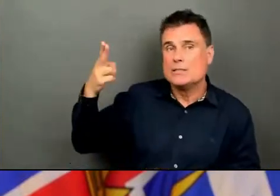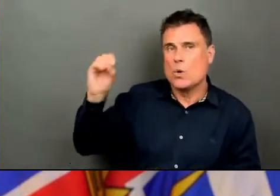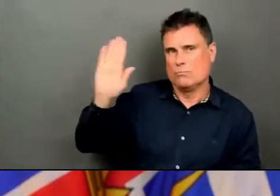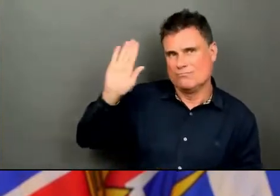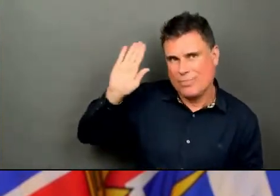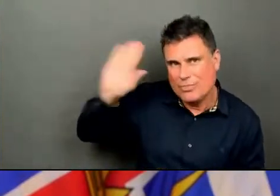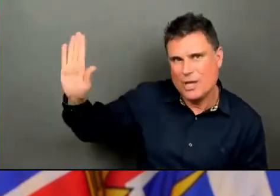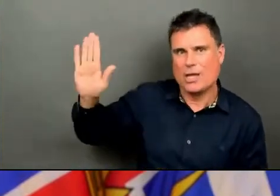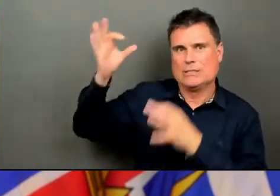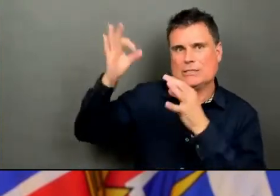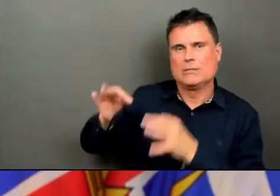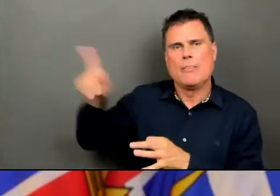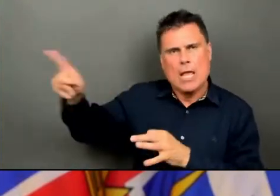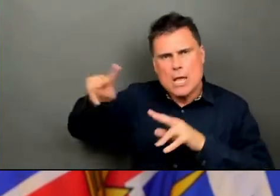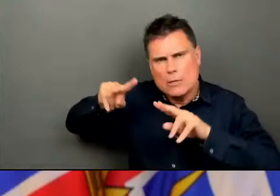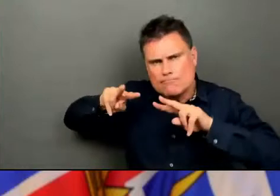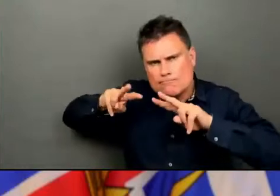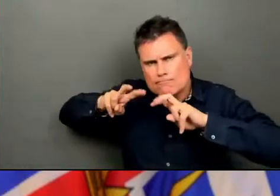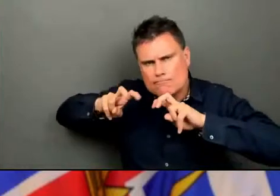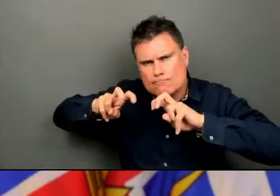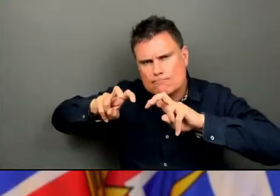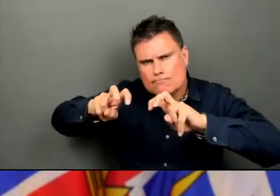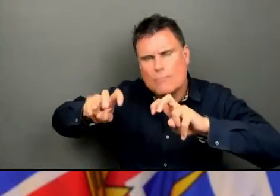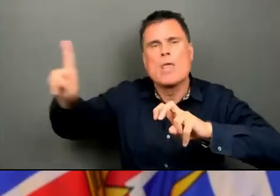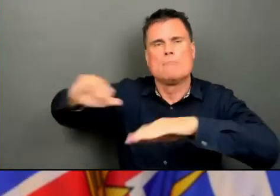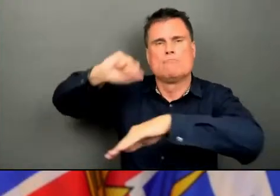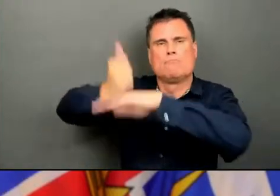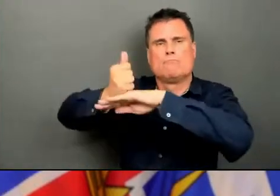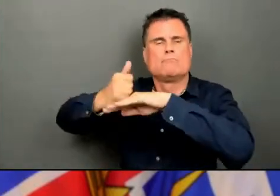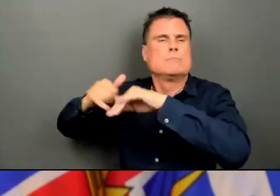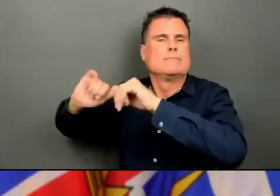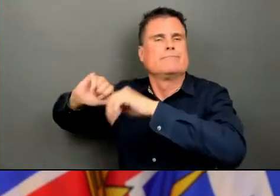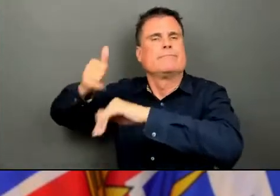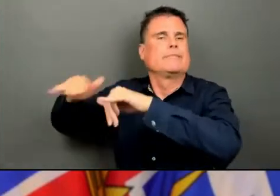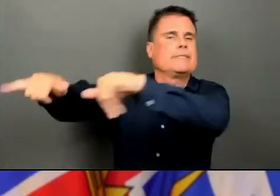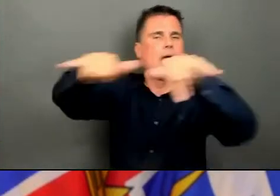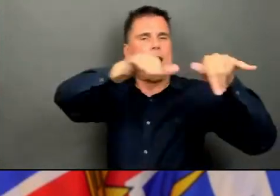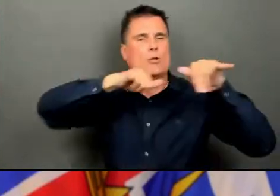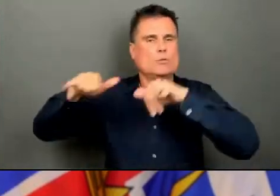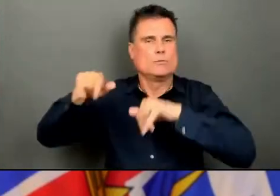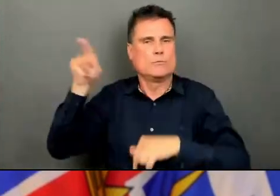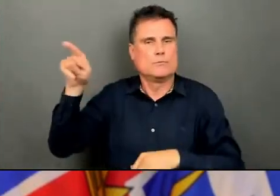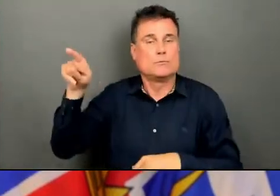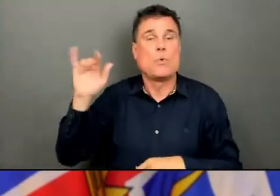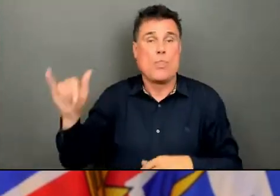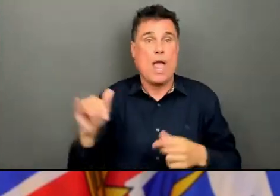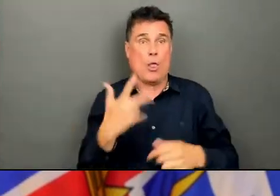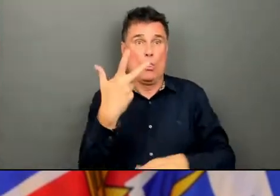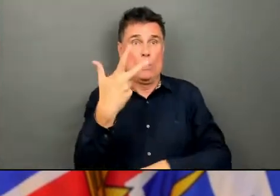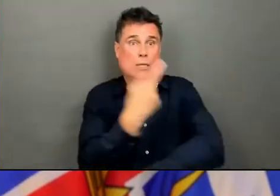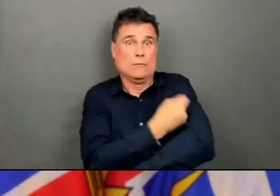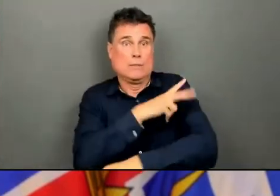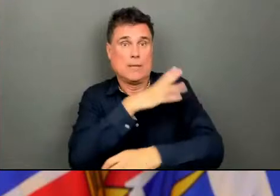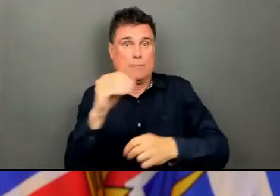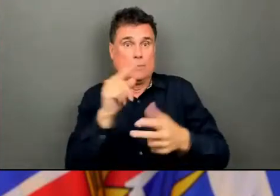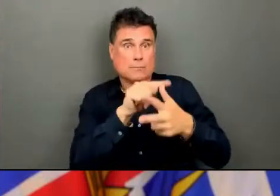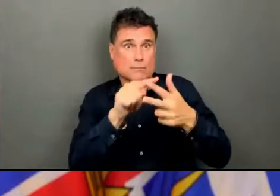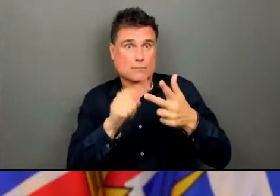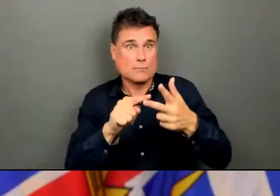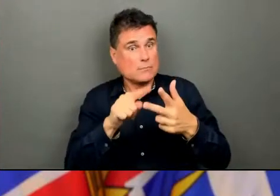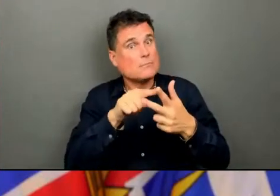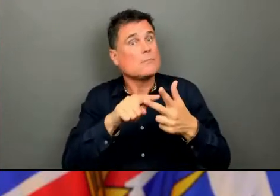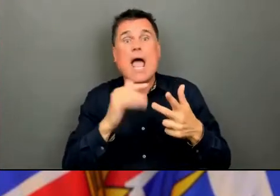standard around the world. And all of the vaccines that are approved for use here in Canada and all the combinations are approved by WHO as